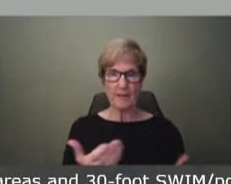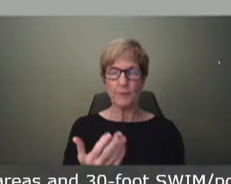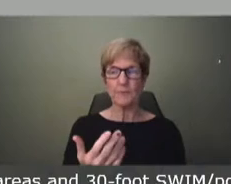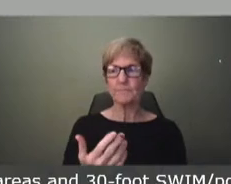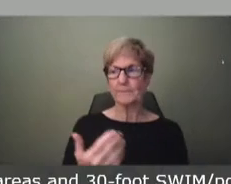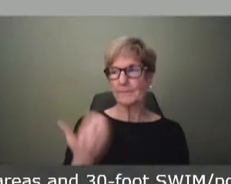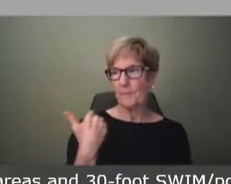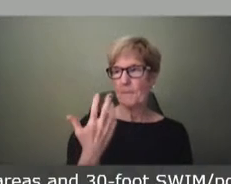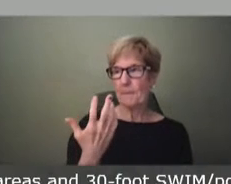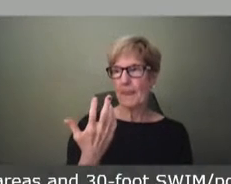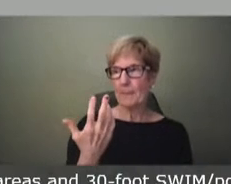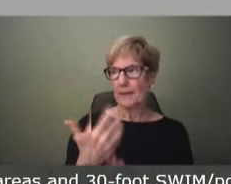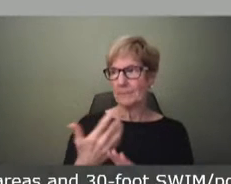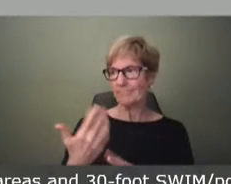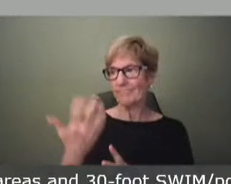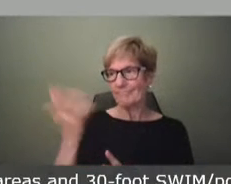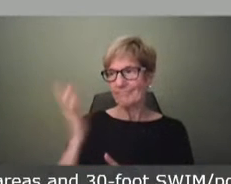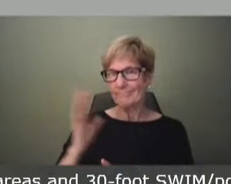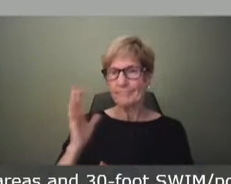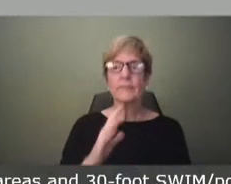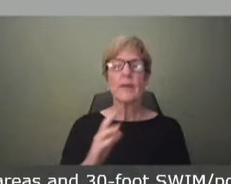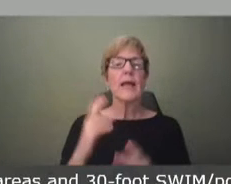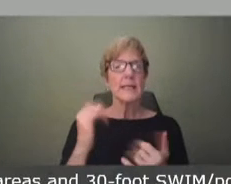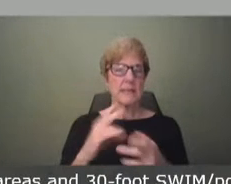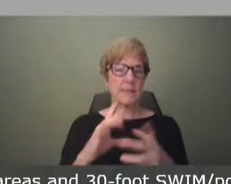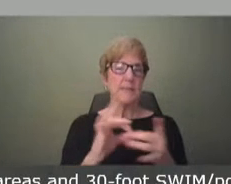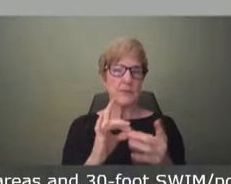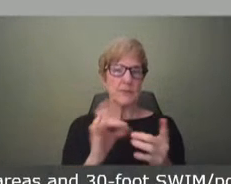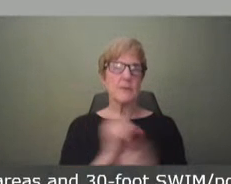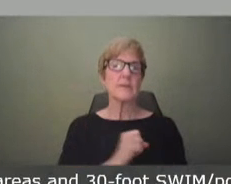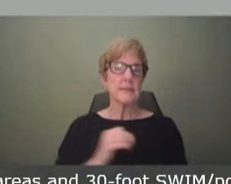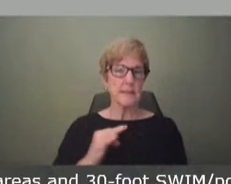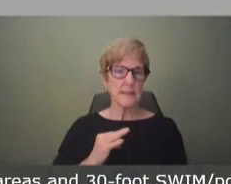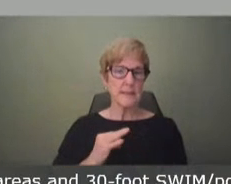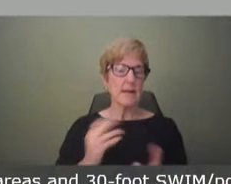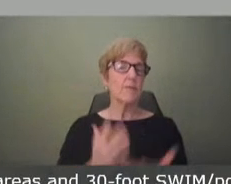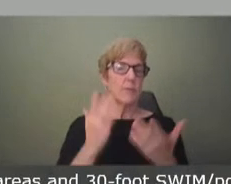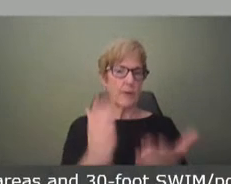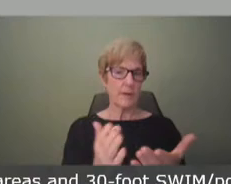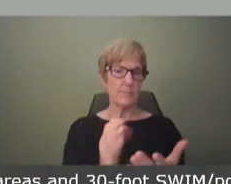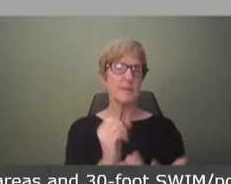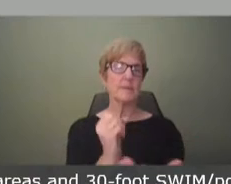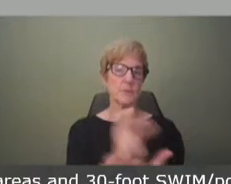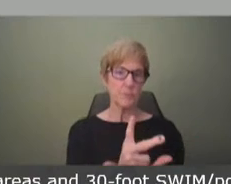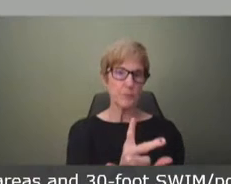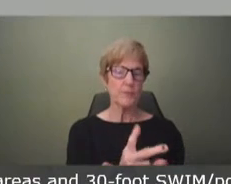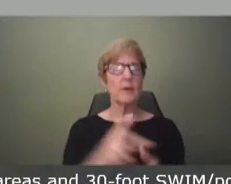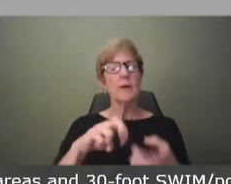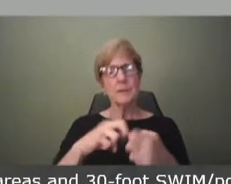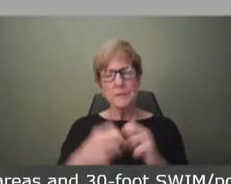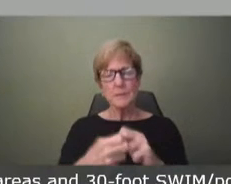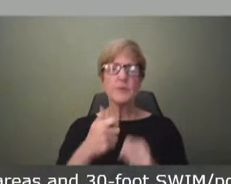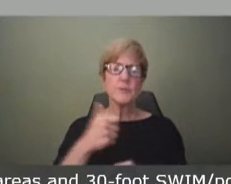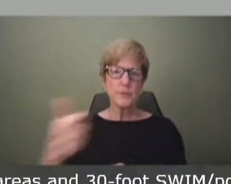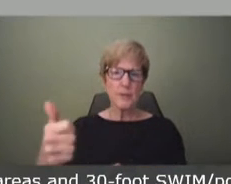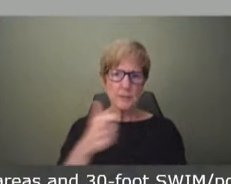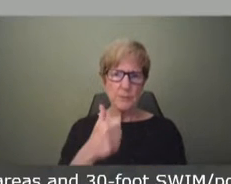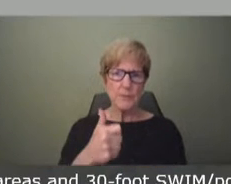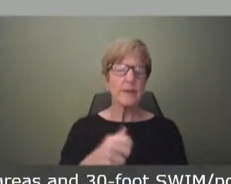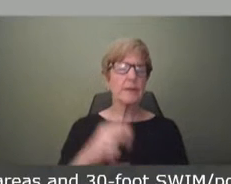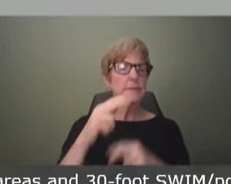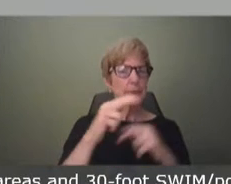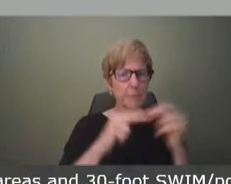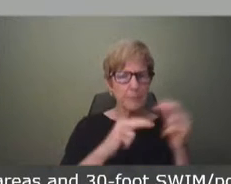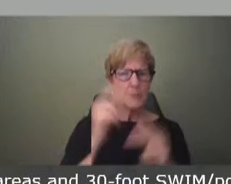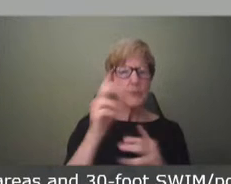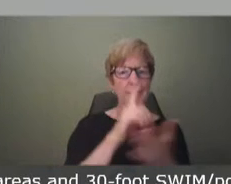process once before uh as mentioned staff does recommend approval this petition to have outstanding issues related to transportation and sight and building designed to work through it